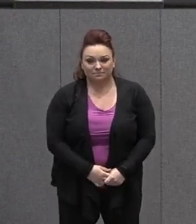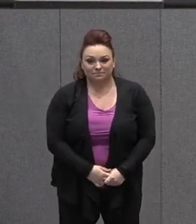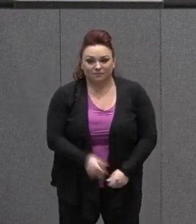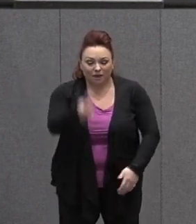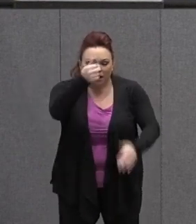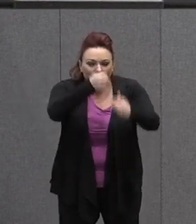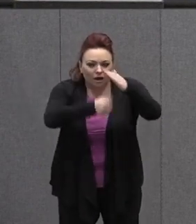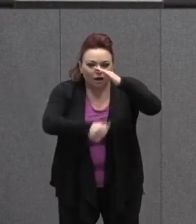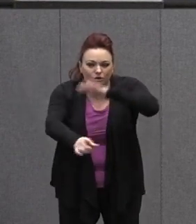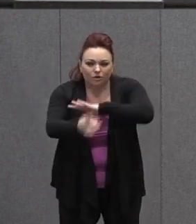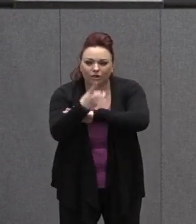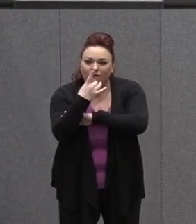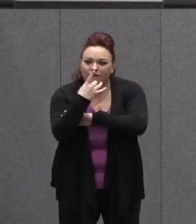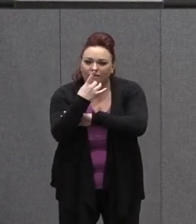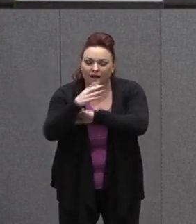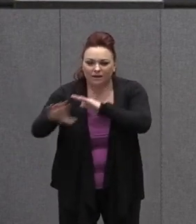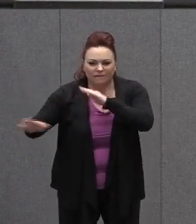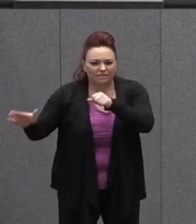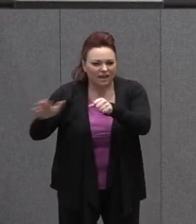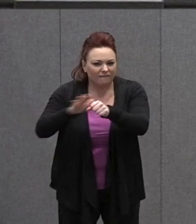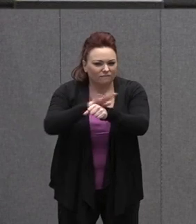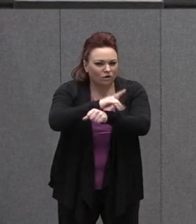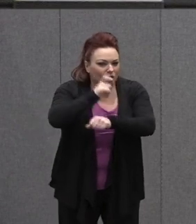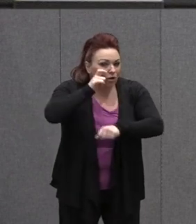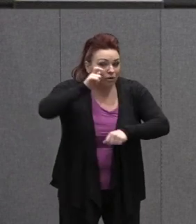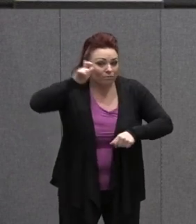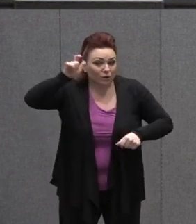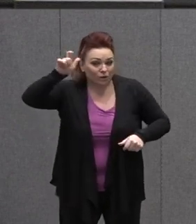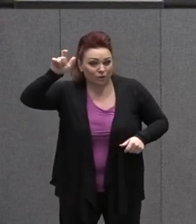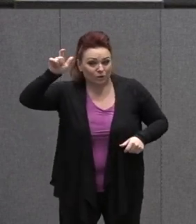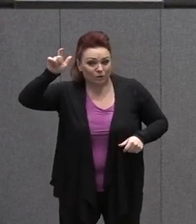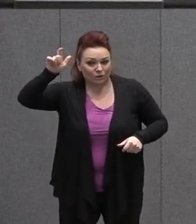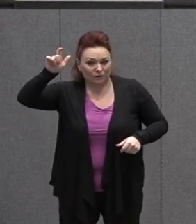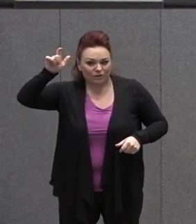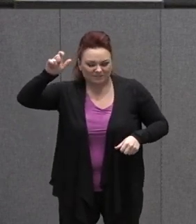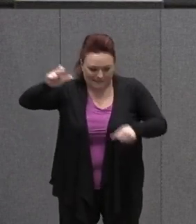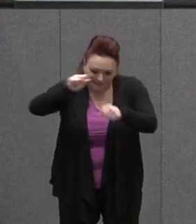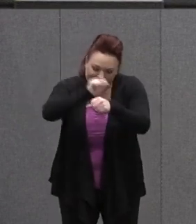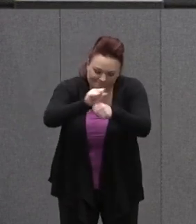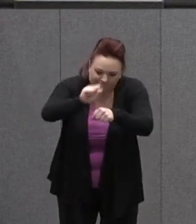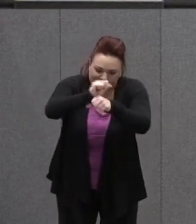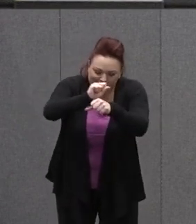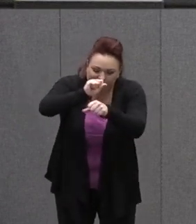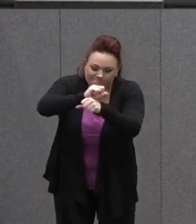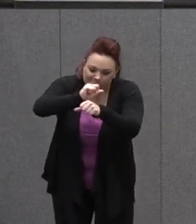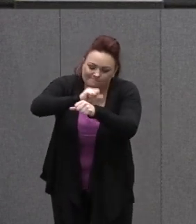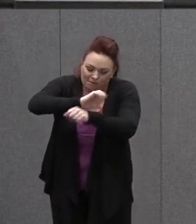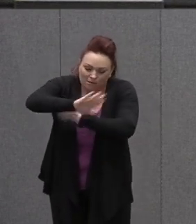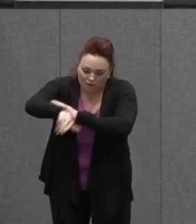Under the light of a full moon, they worked deep into the night.